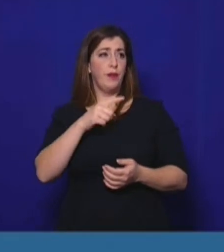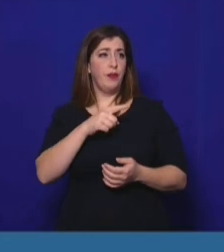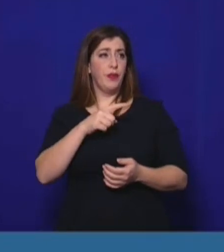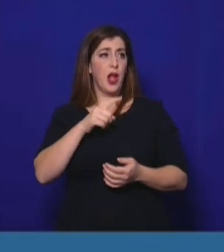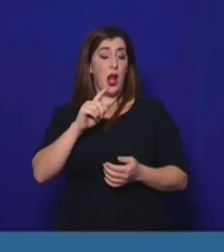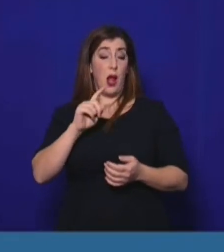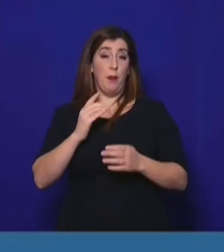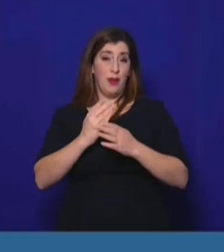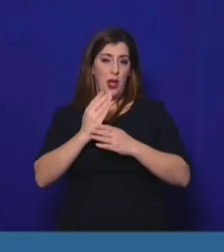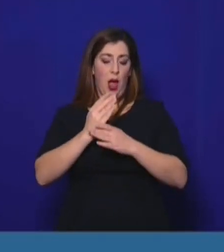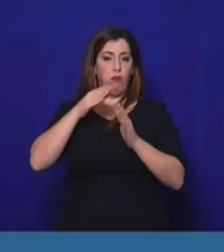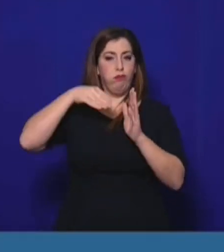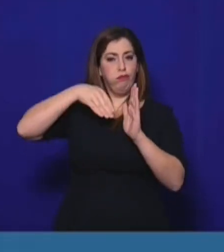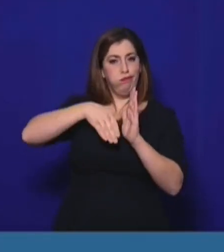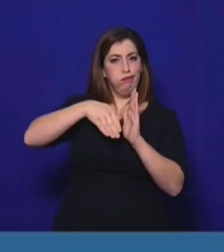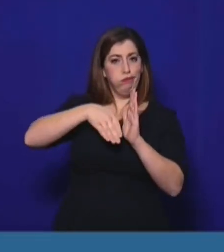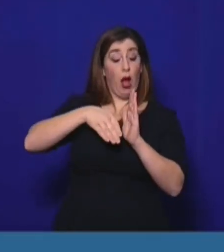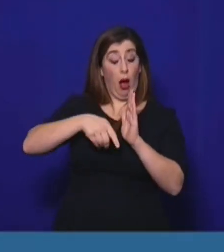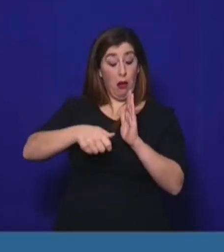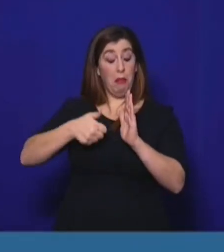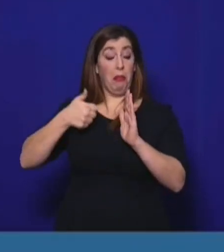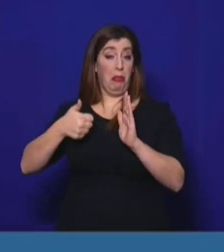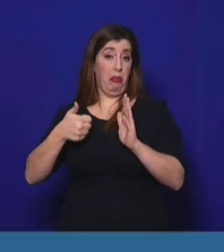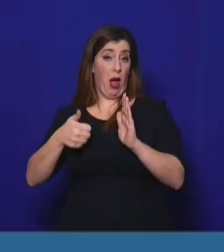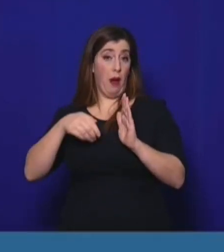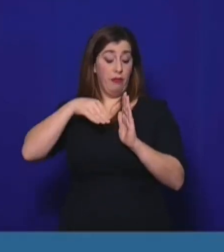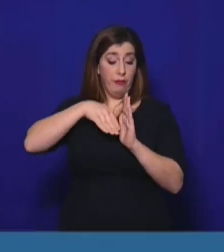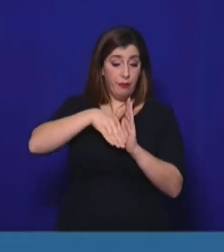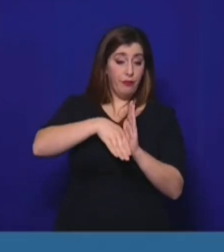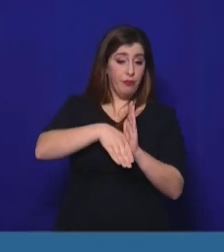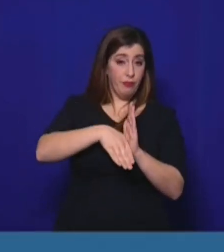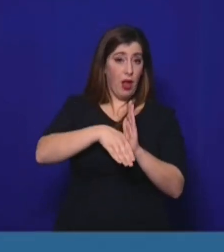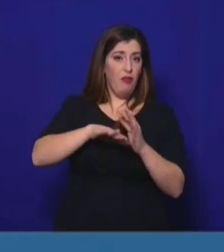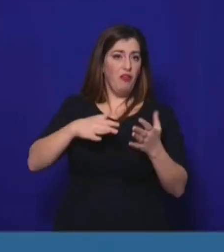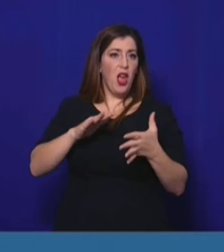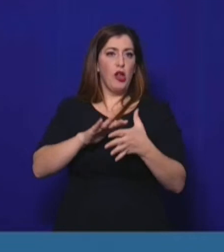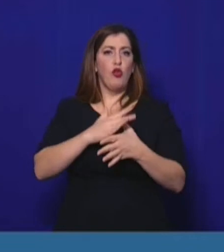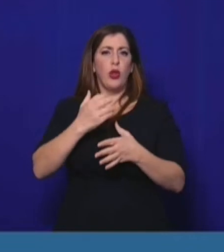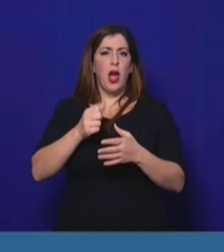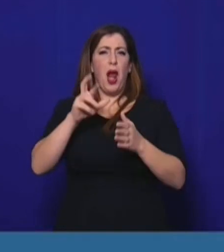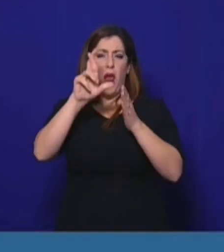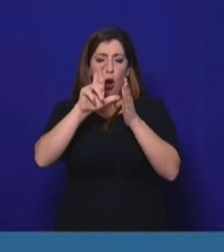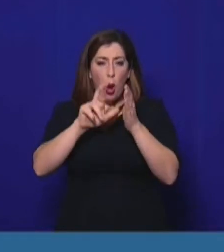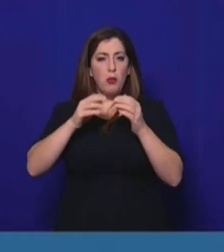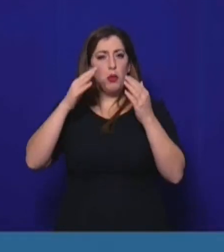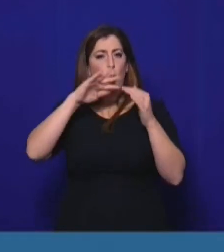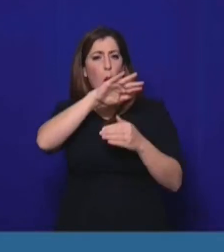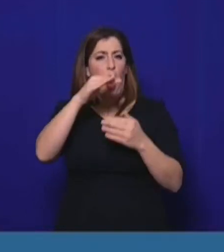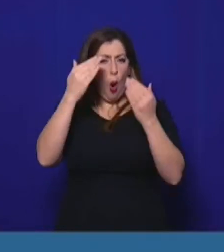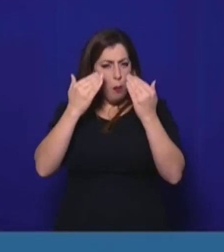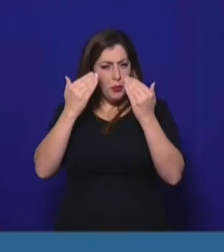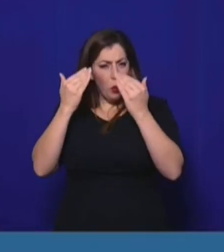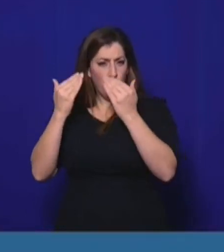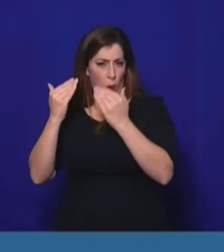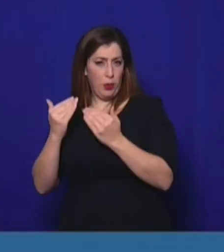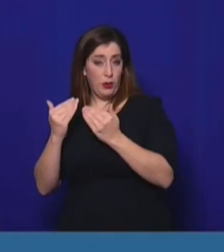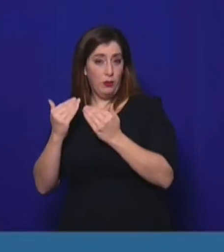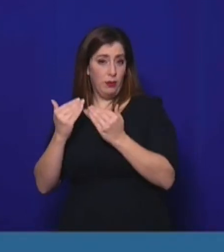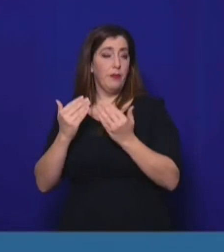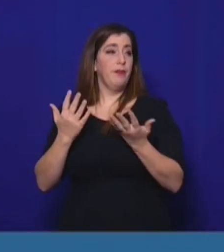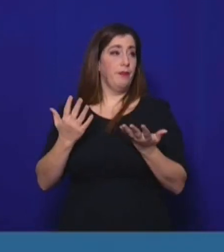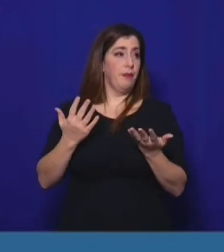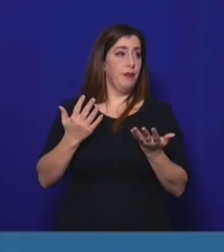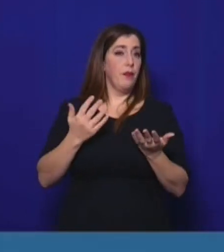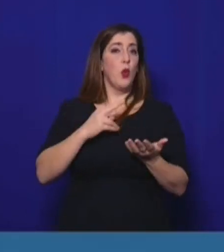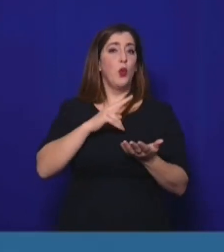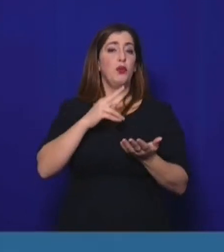inqasna li kien sinjal tajjeb ta' ħafna miżuri ta' mitigazzjoni li propju għandna fil-post u ħafna ukoll nies